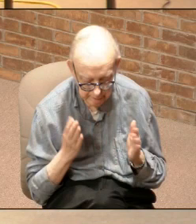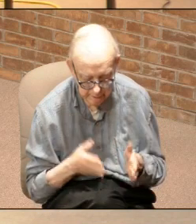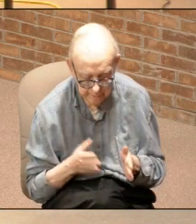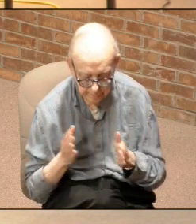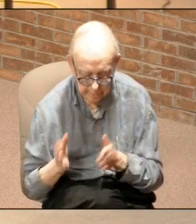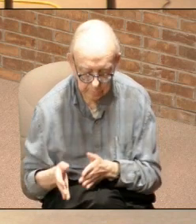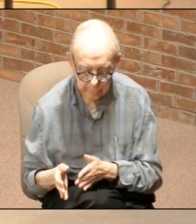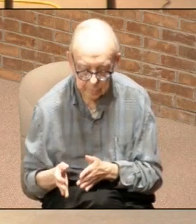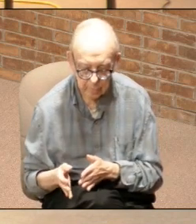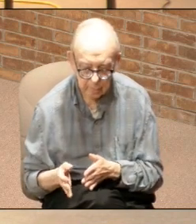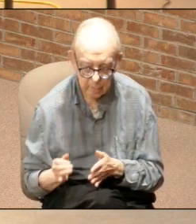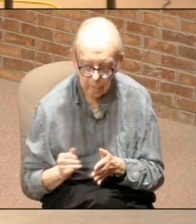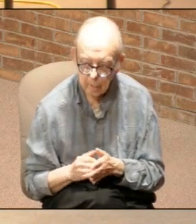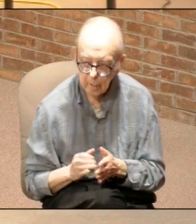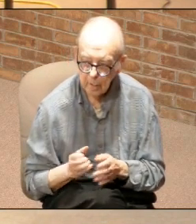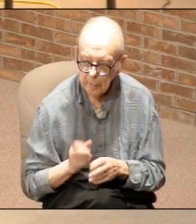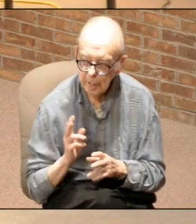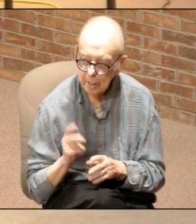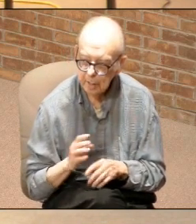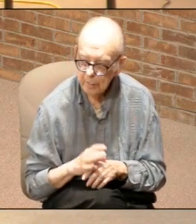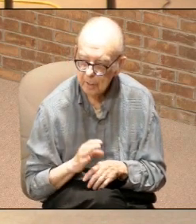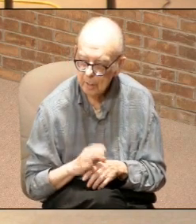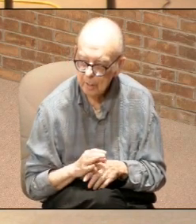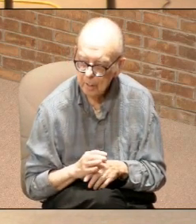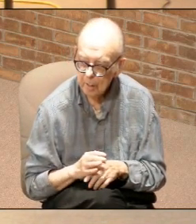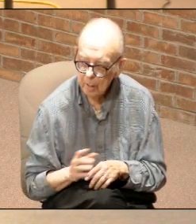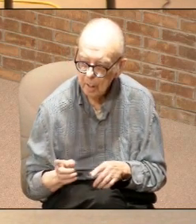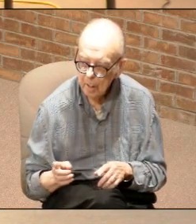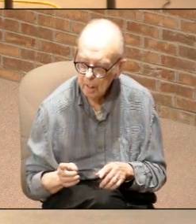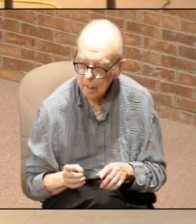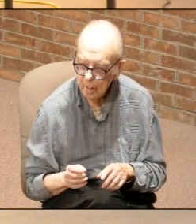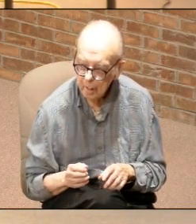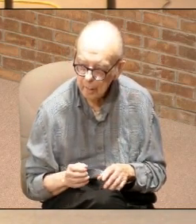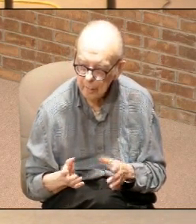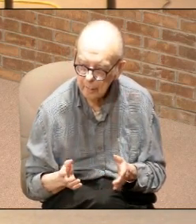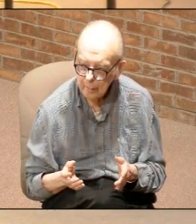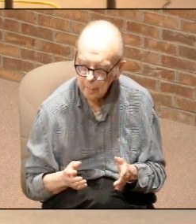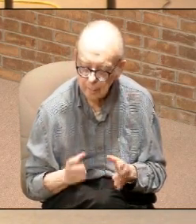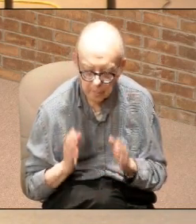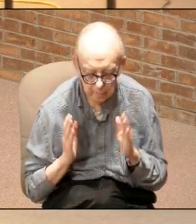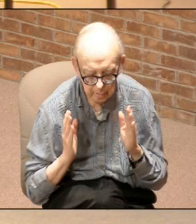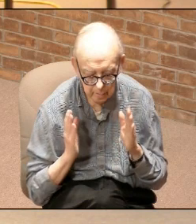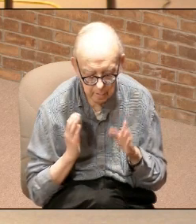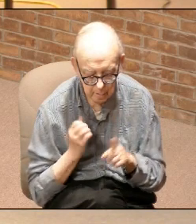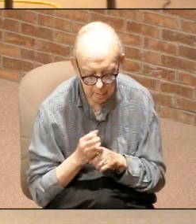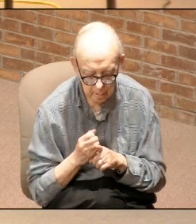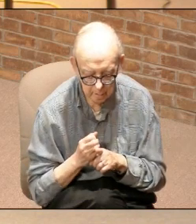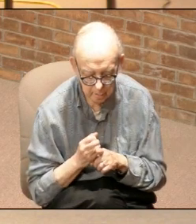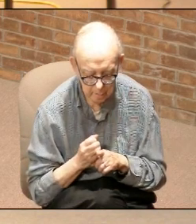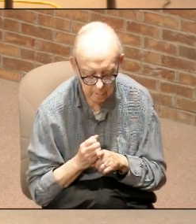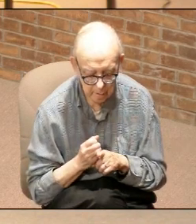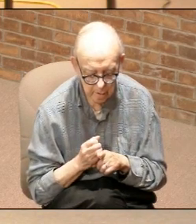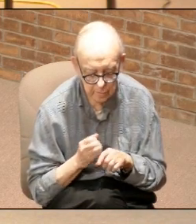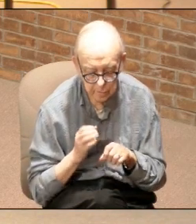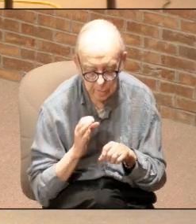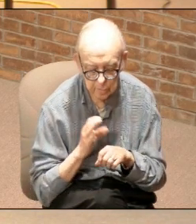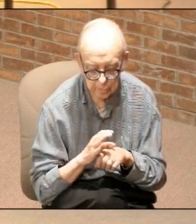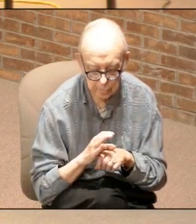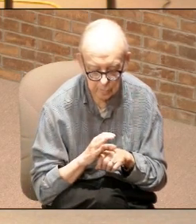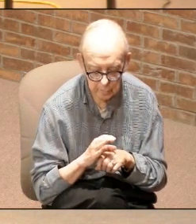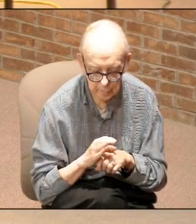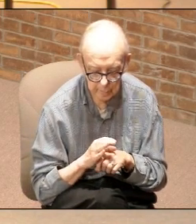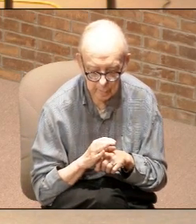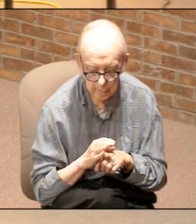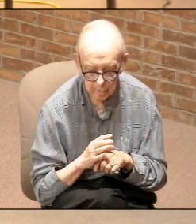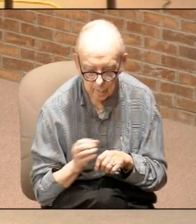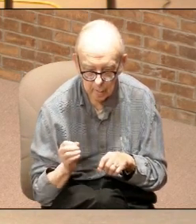that make up the church they can they he he will attack the institution okay